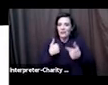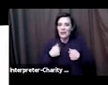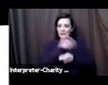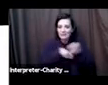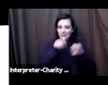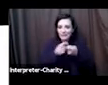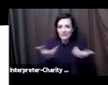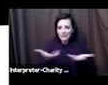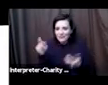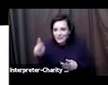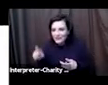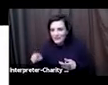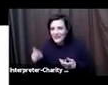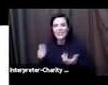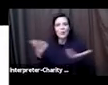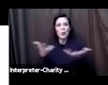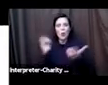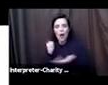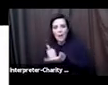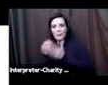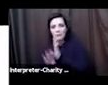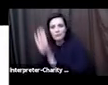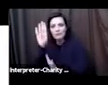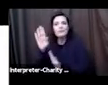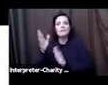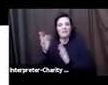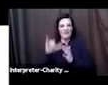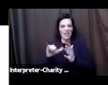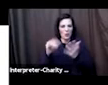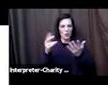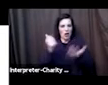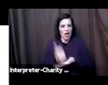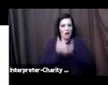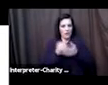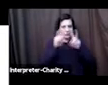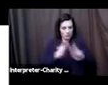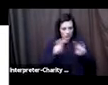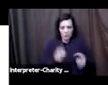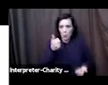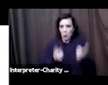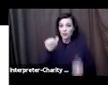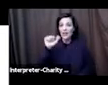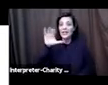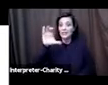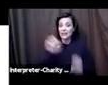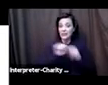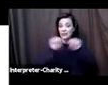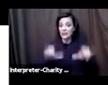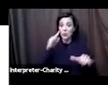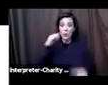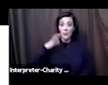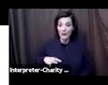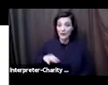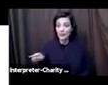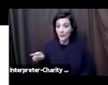or factors that make them up. And so again, all of this information, it seems like a lot, but it's going to be useful down the road when we